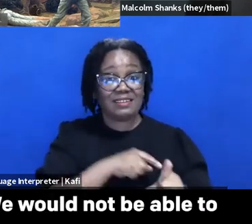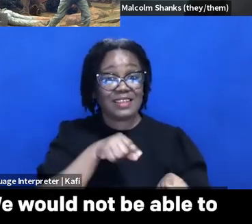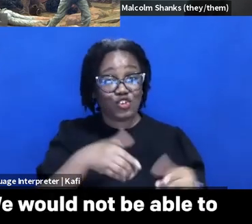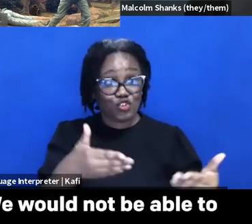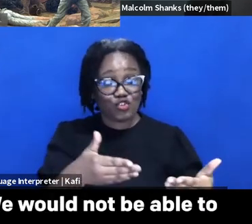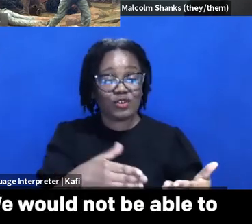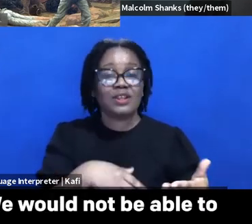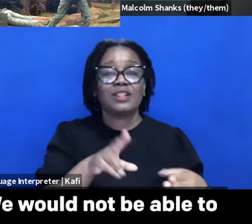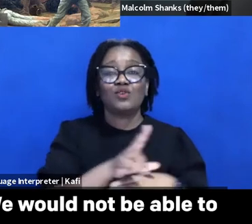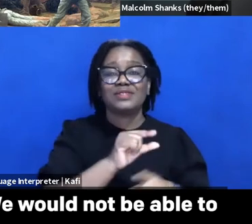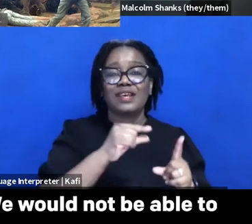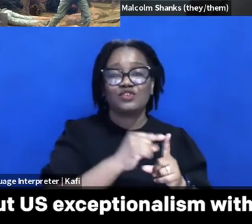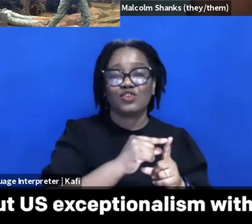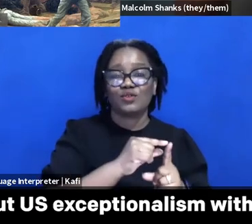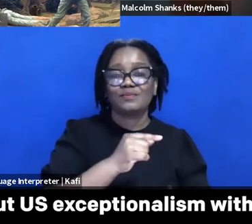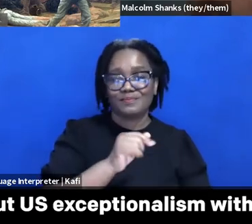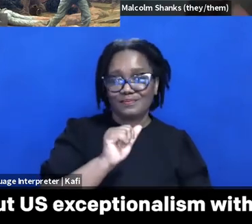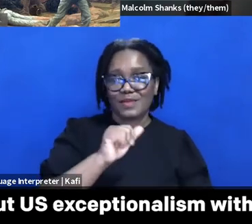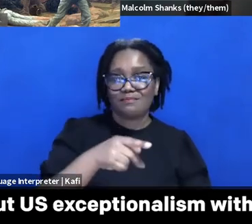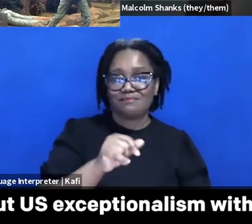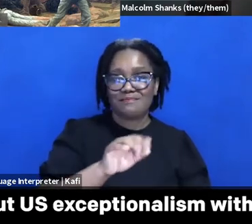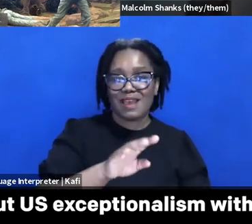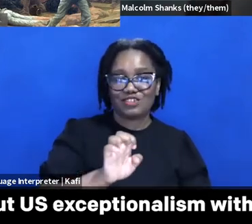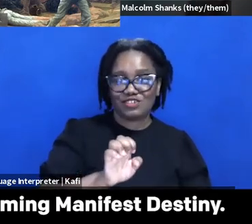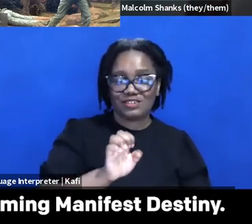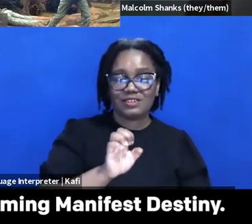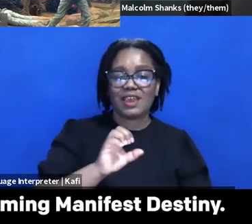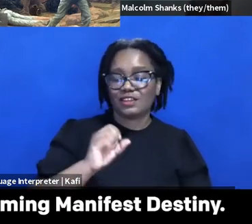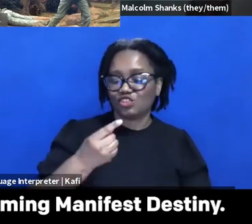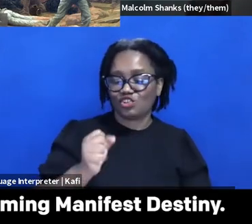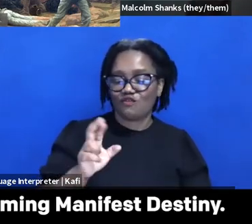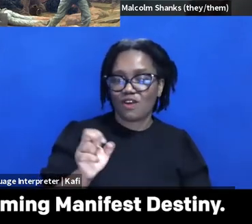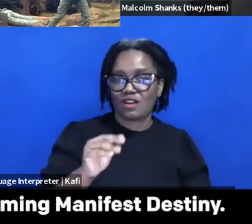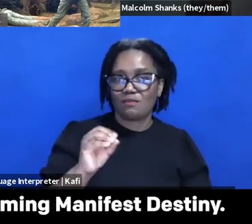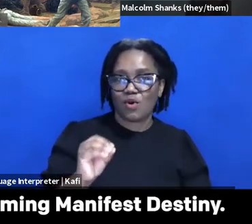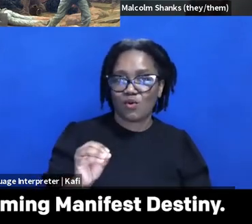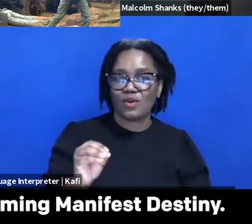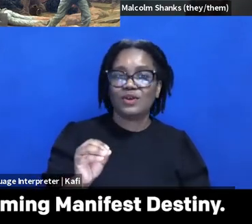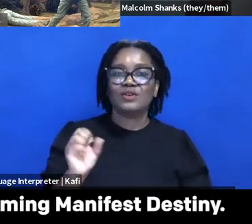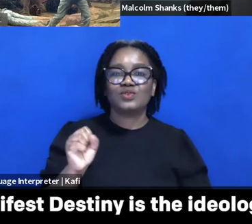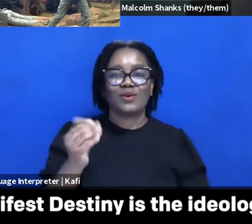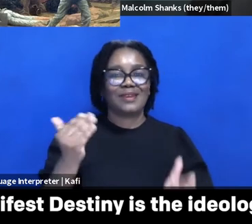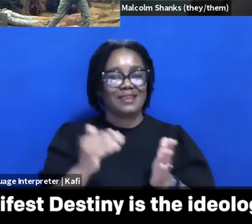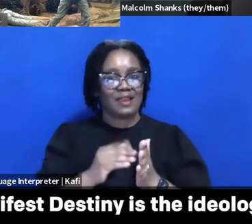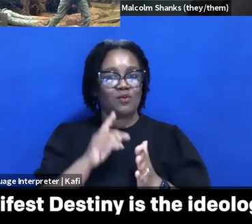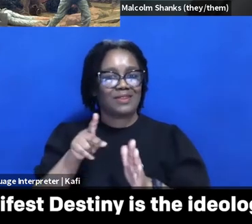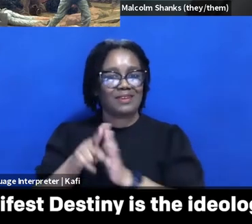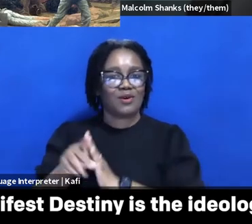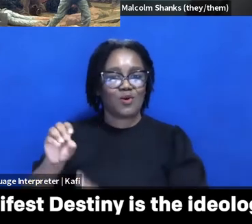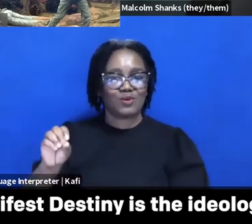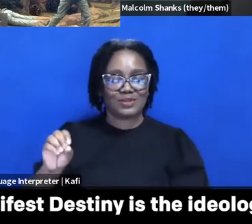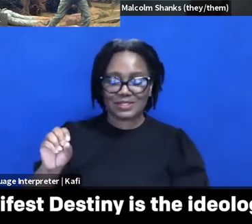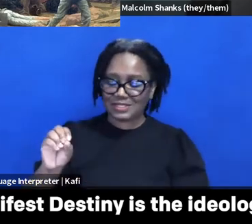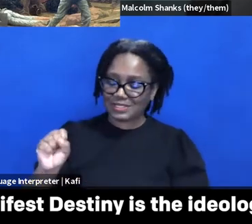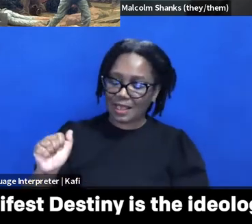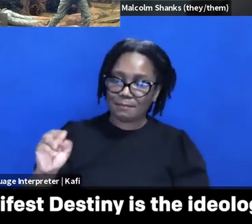not be able to talk about US exceptionalism without naming Manifest Destiny. So Manifest Destiny